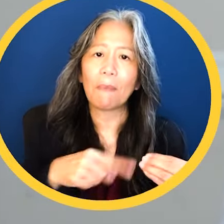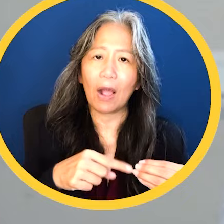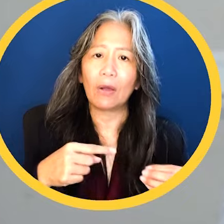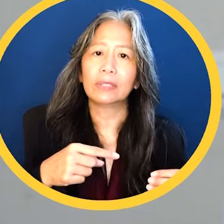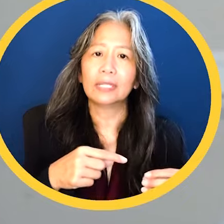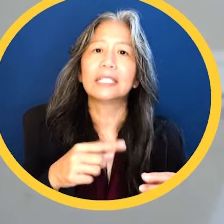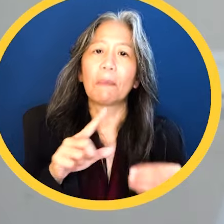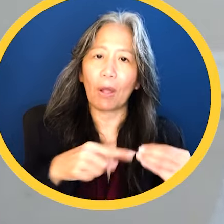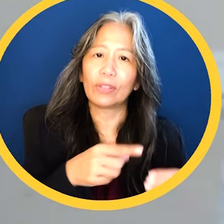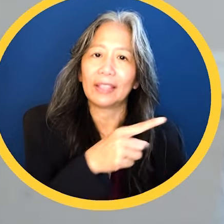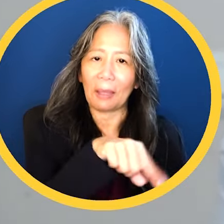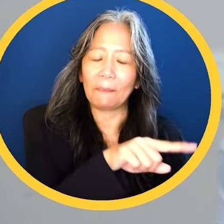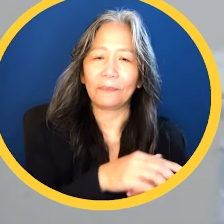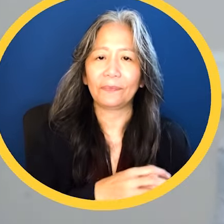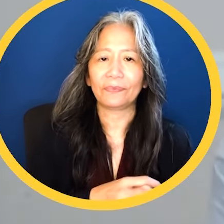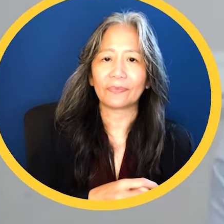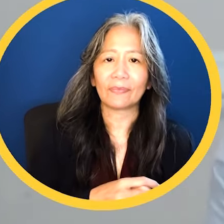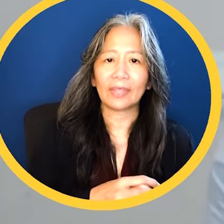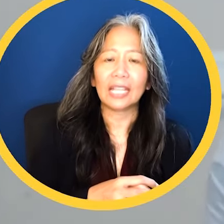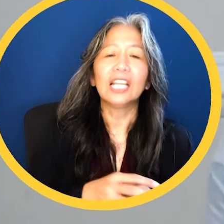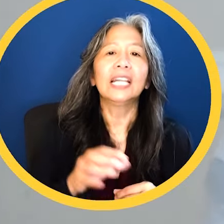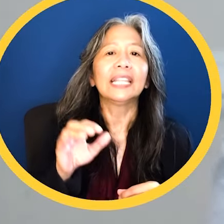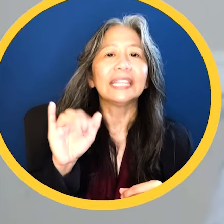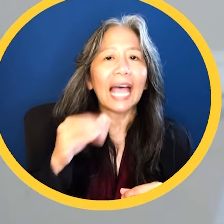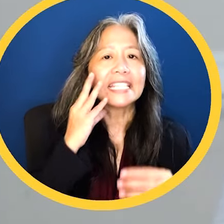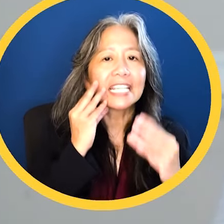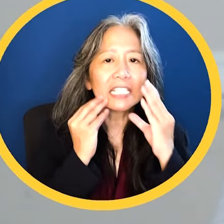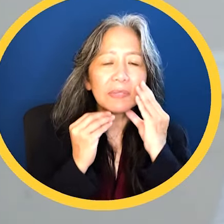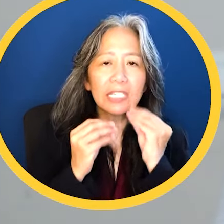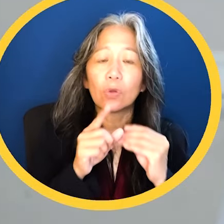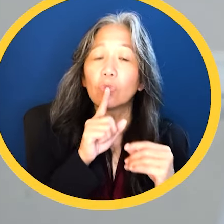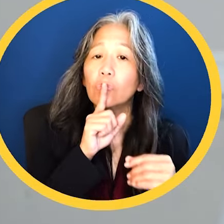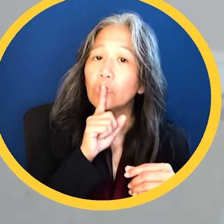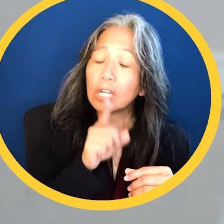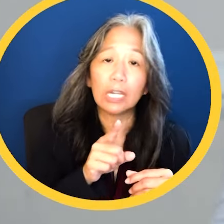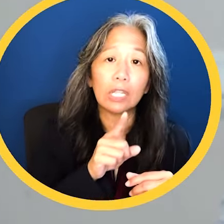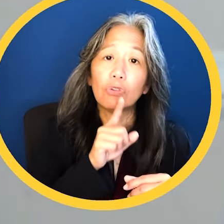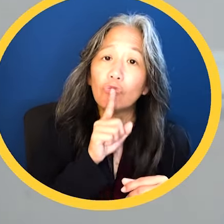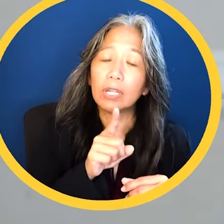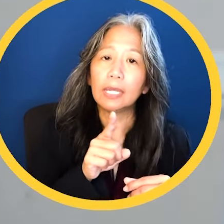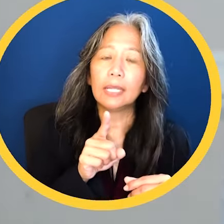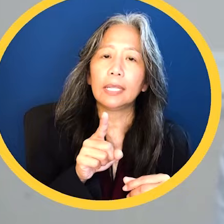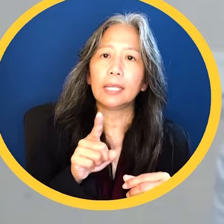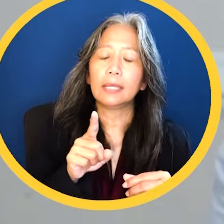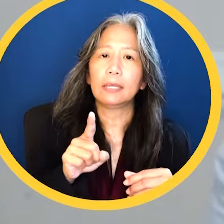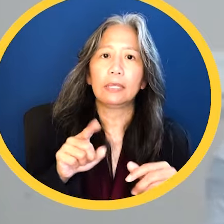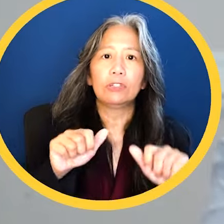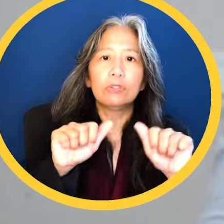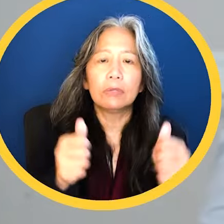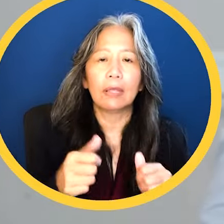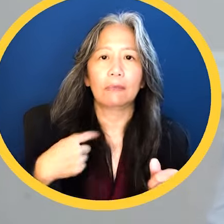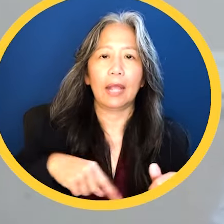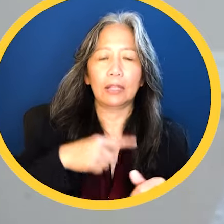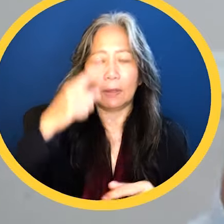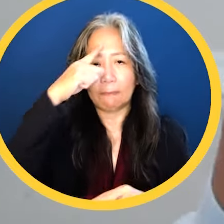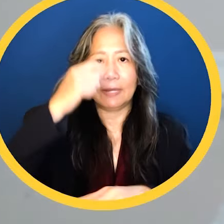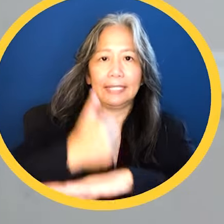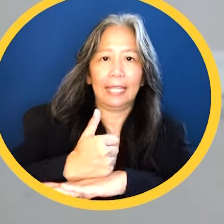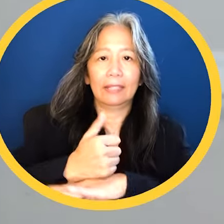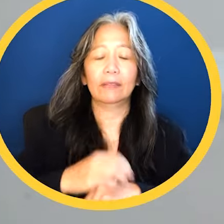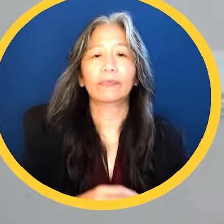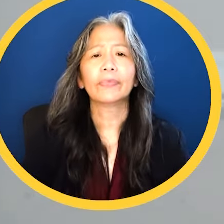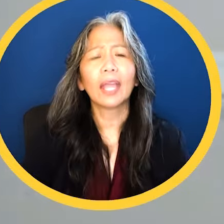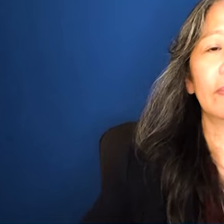It's not about me. It's about them. And so, yeah, those experiences really, really molded us to have